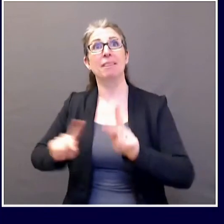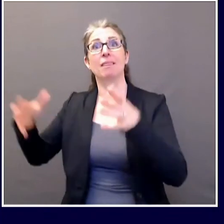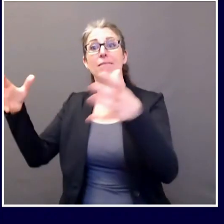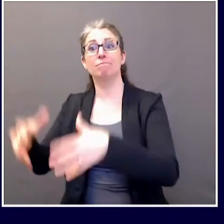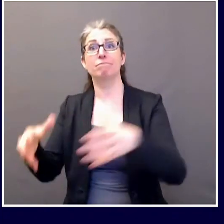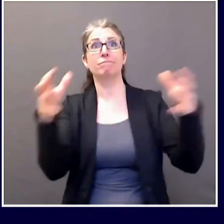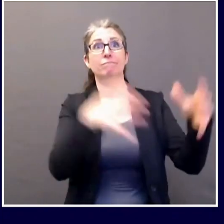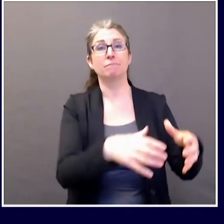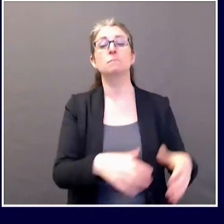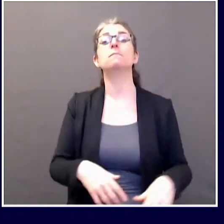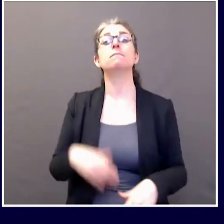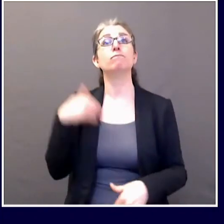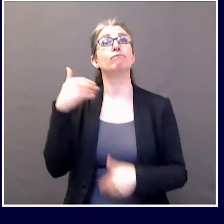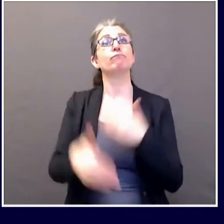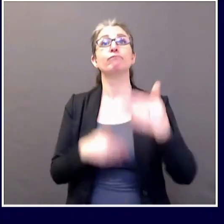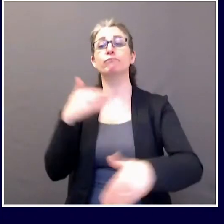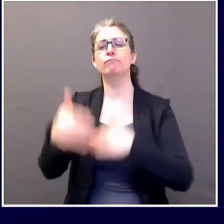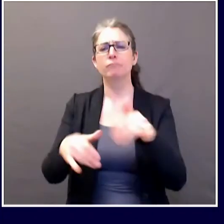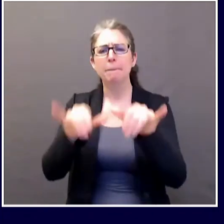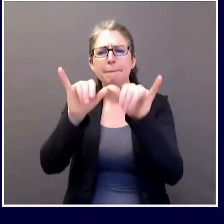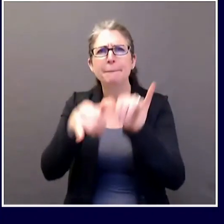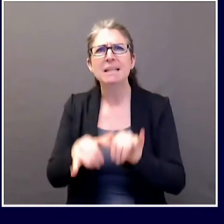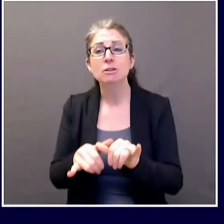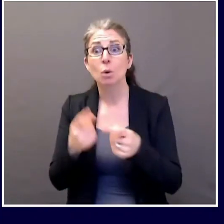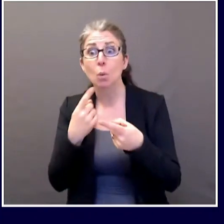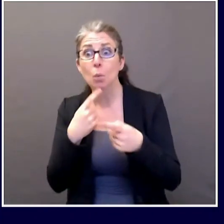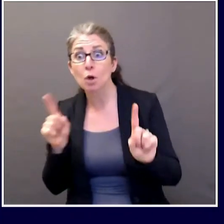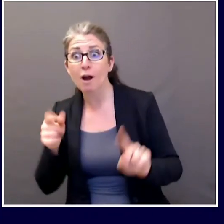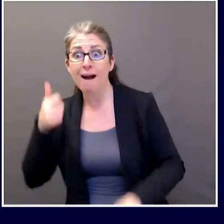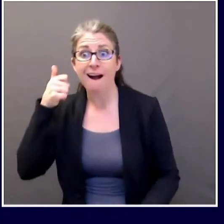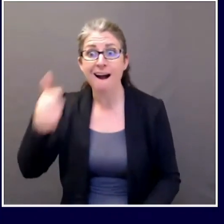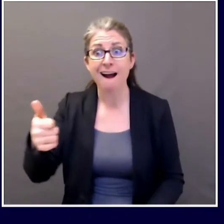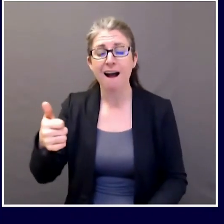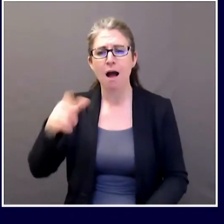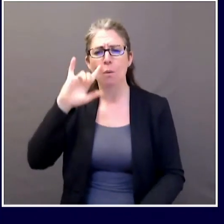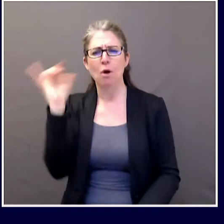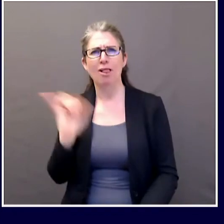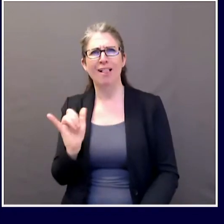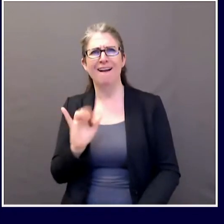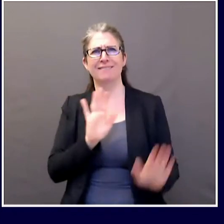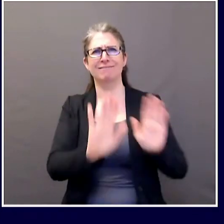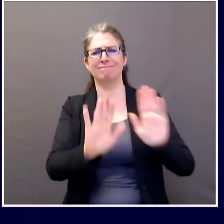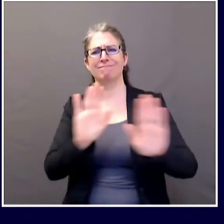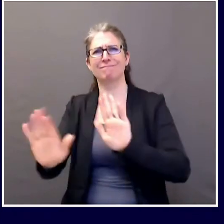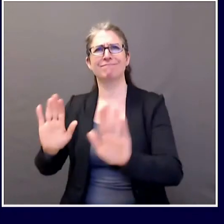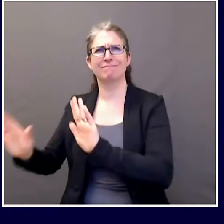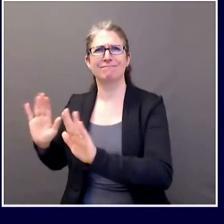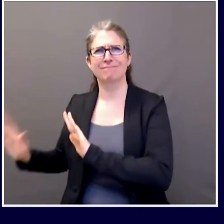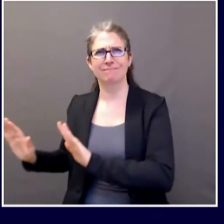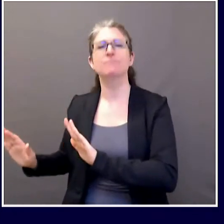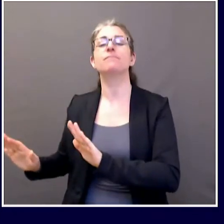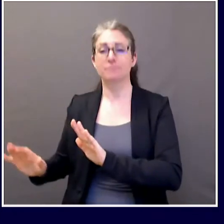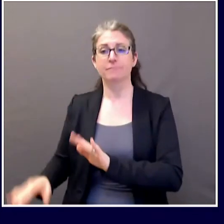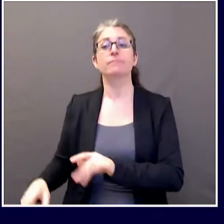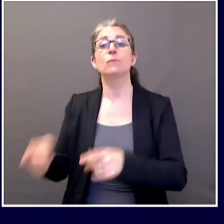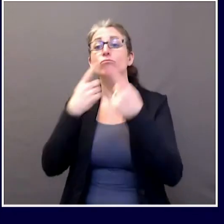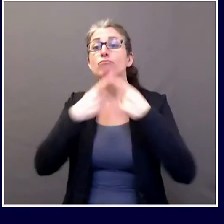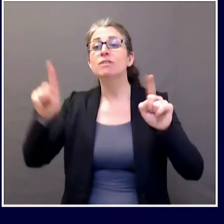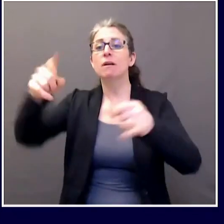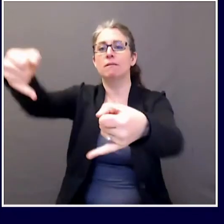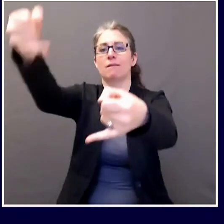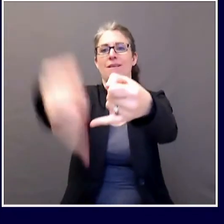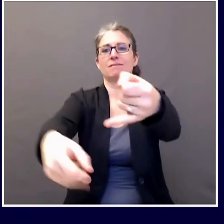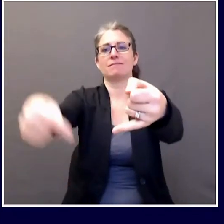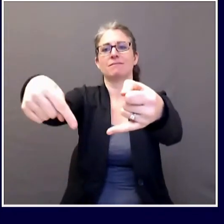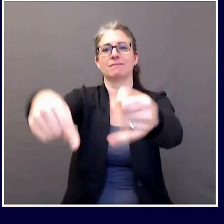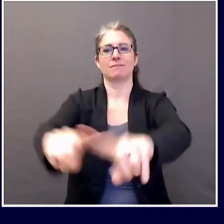performance. And in the Pfizer and Moderna vaccines, they use different endpoints. For example, one of the trials used any type of